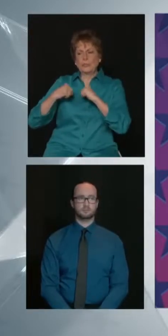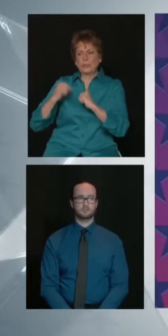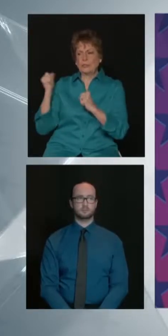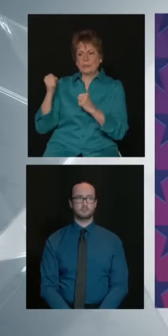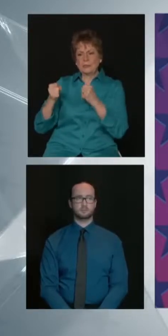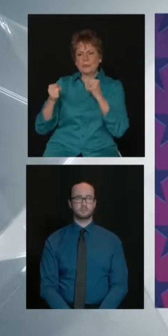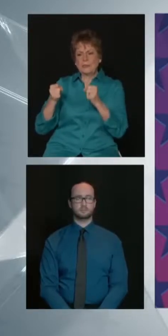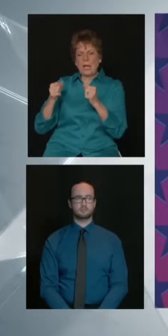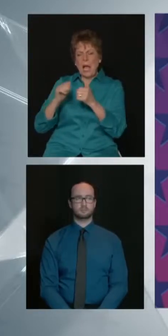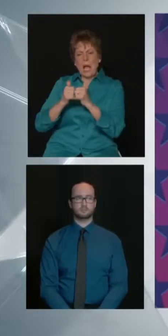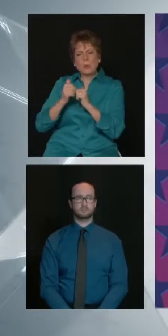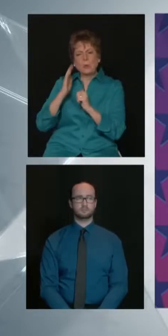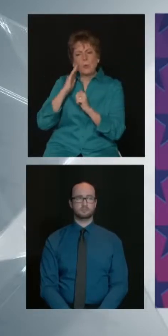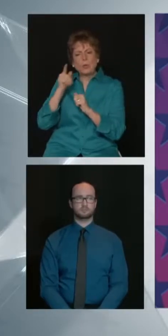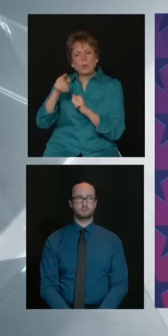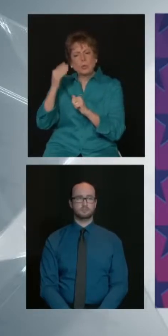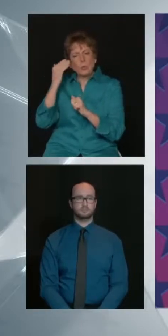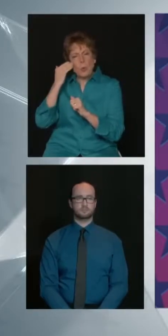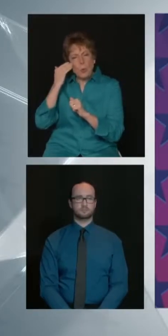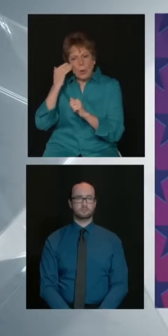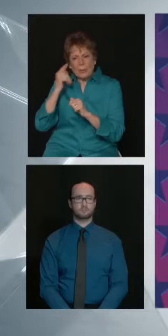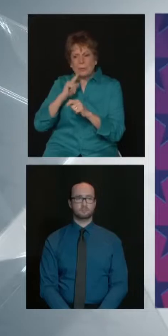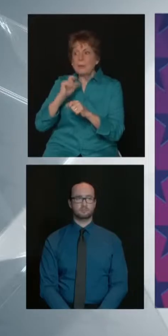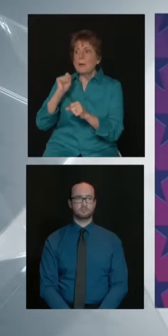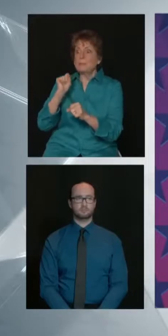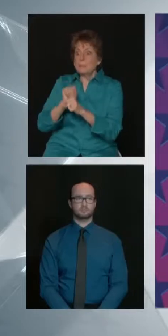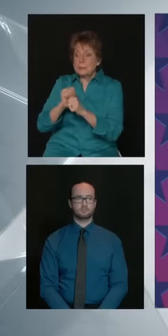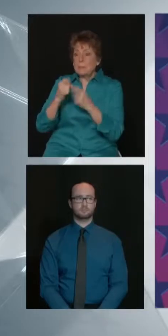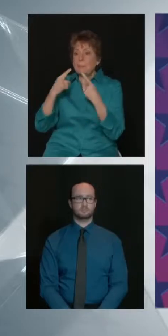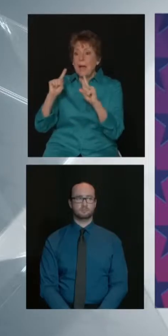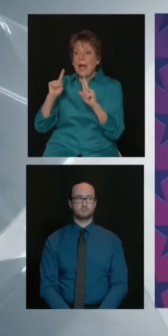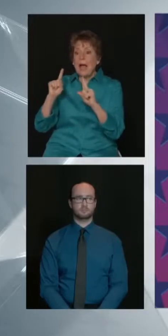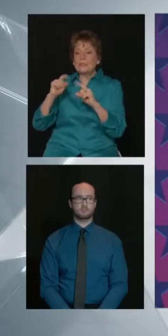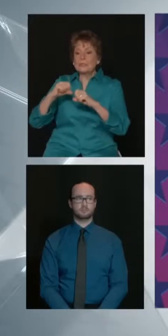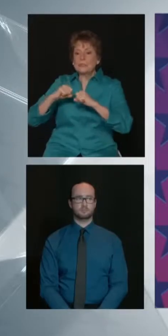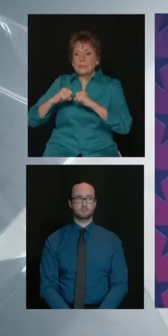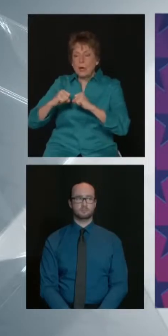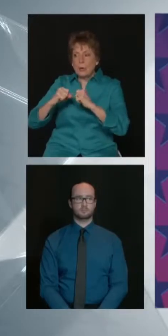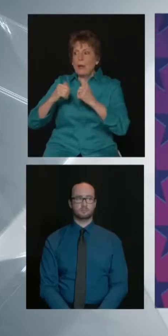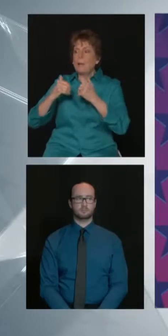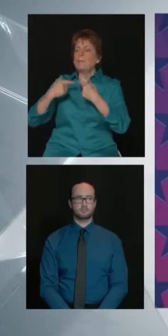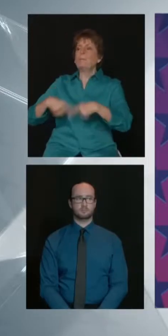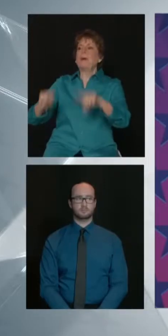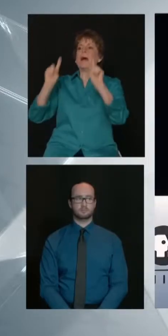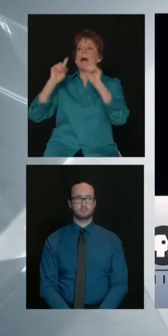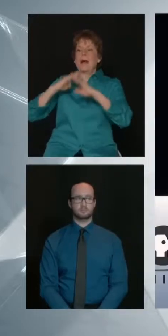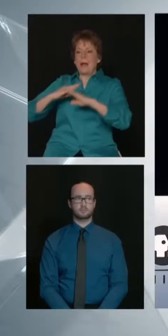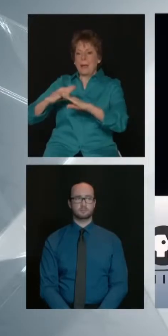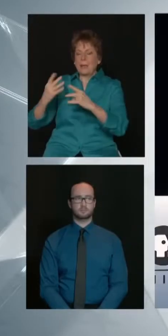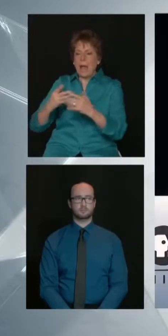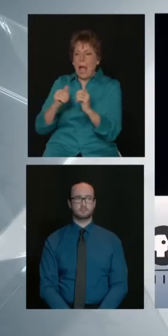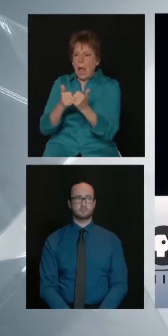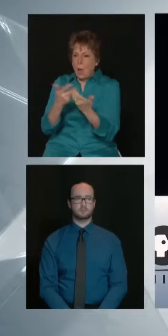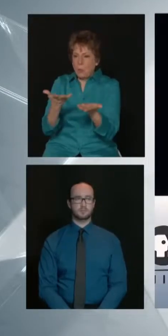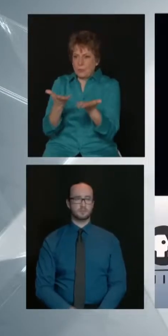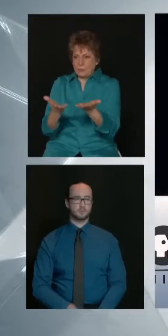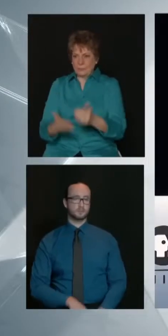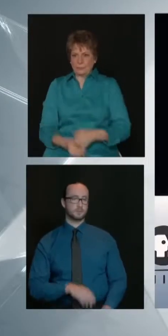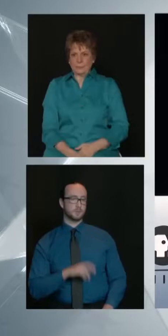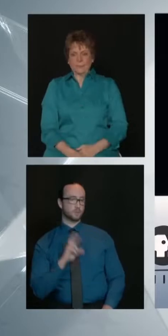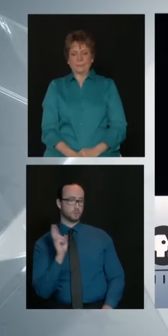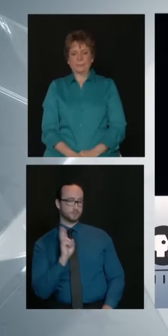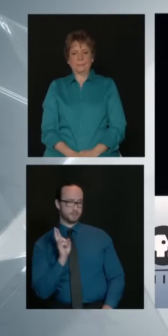know when the border is secure? How do we know when the border is secure? Well, call me old-fashioned, but I think the correct amount of